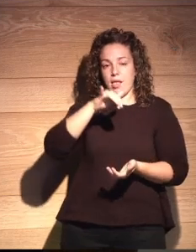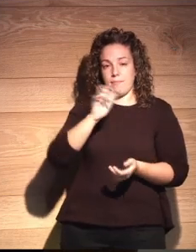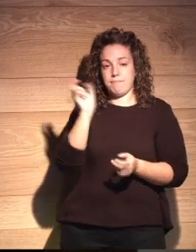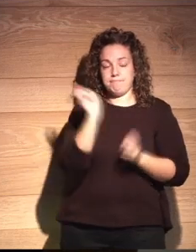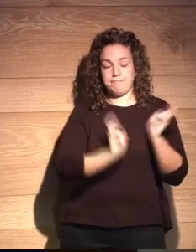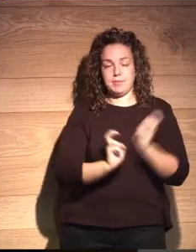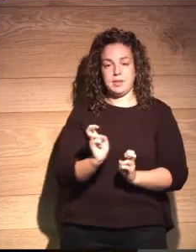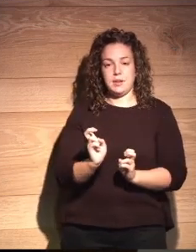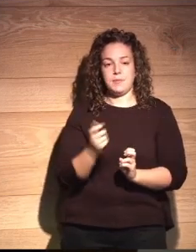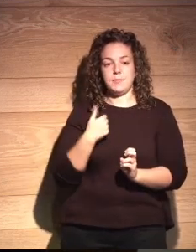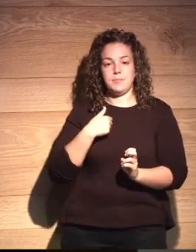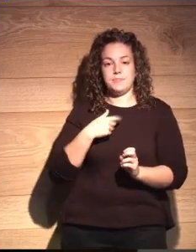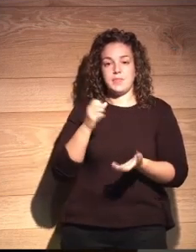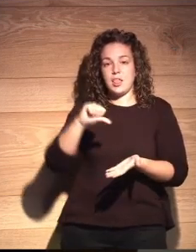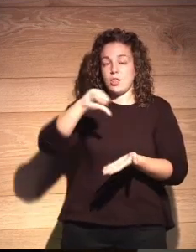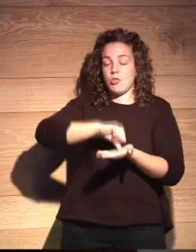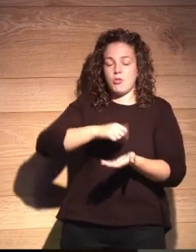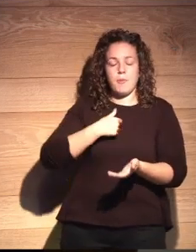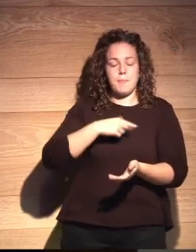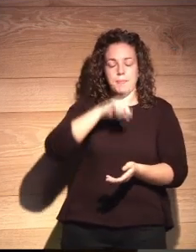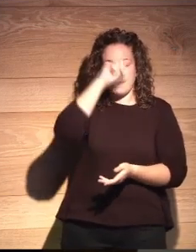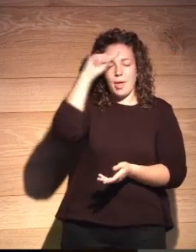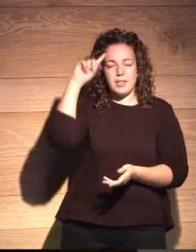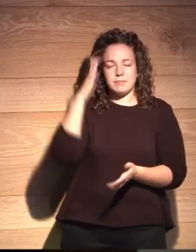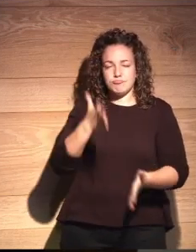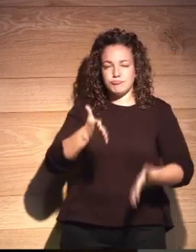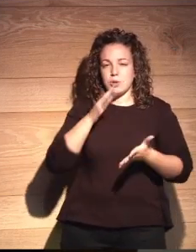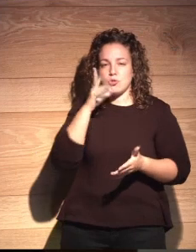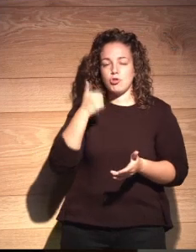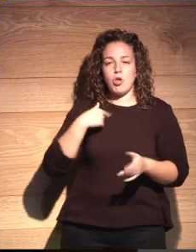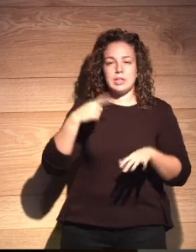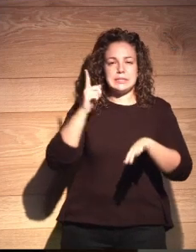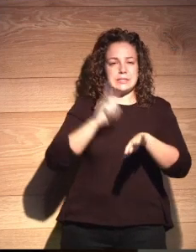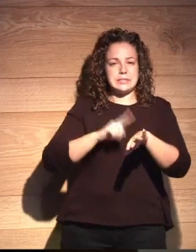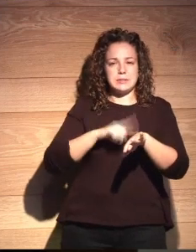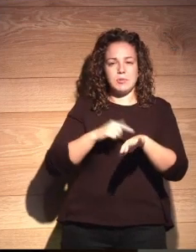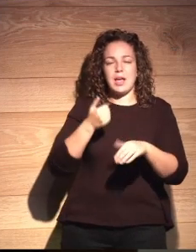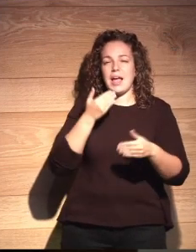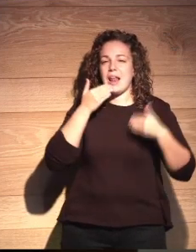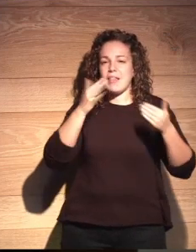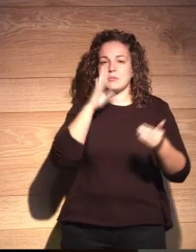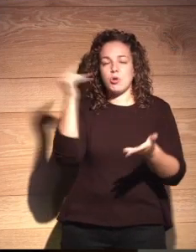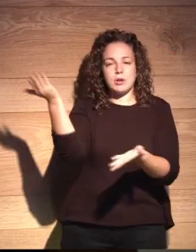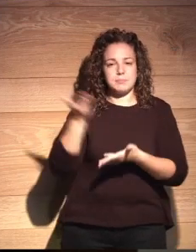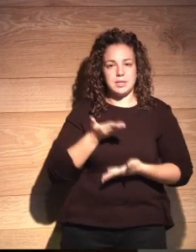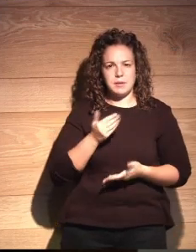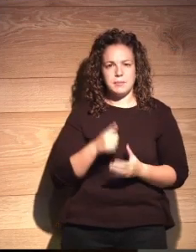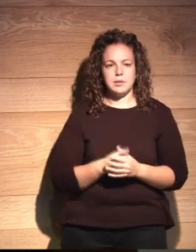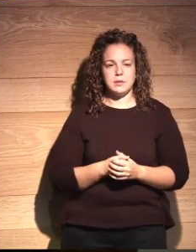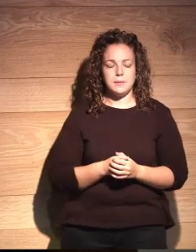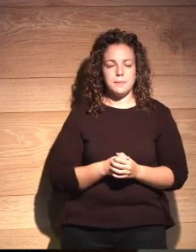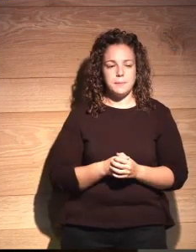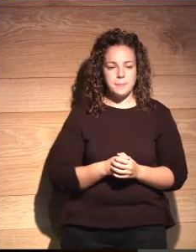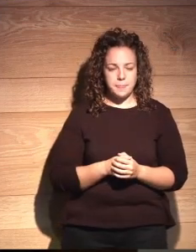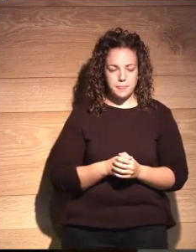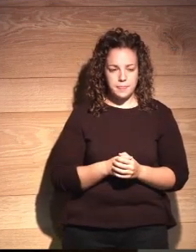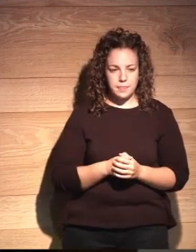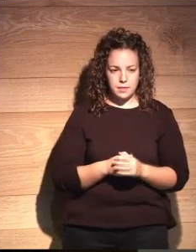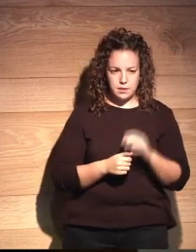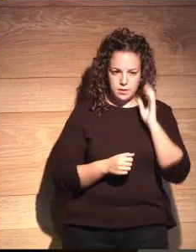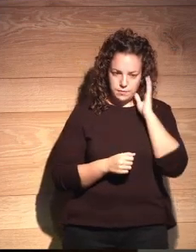love Madrid. I spent a lot of time here. And what I want to say is tell you about we heard about how